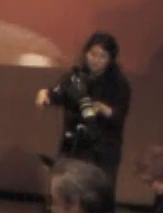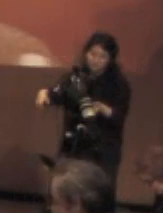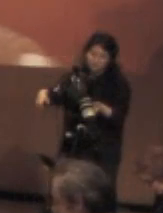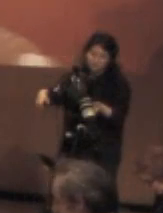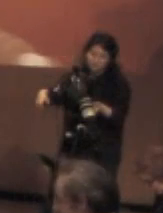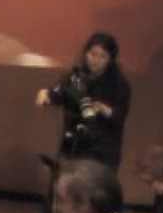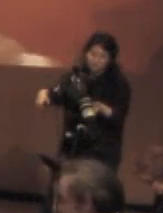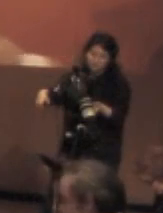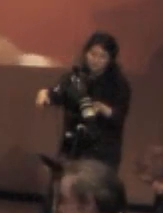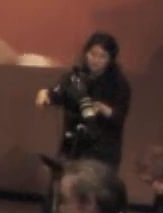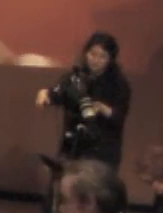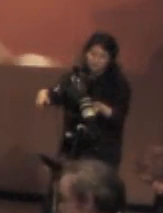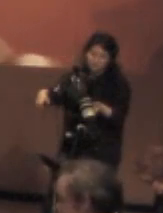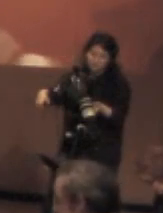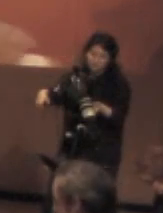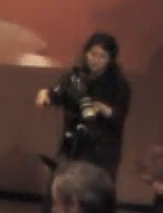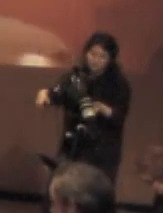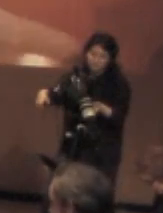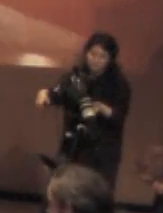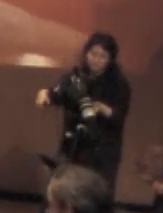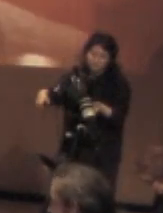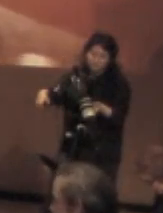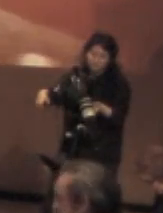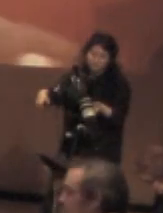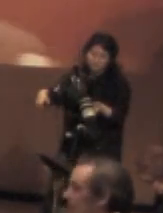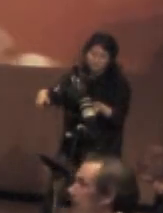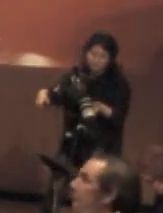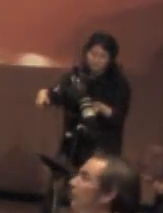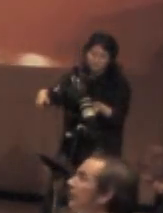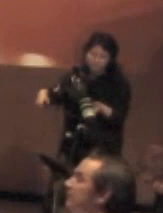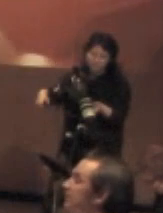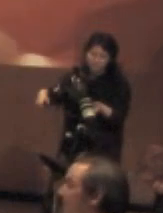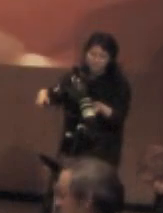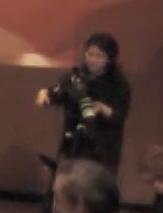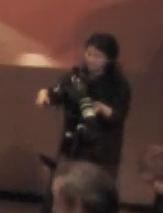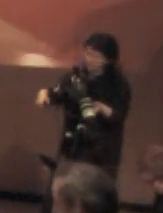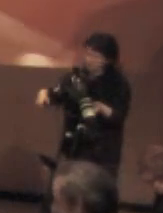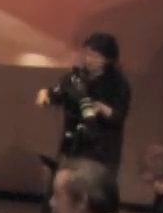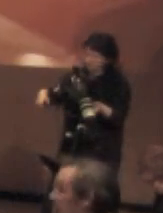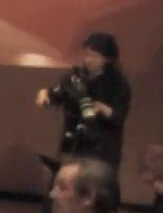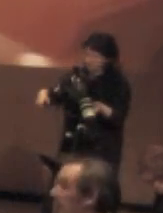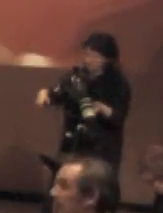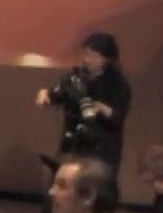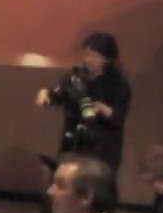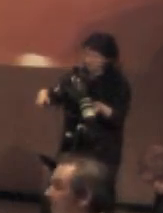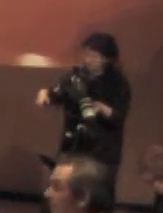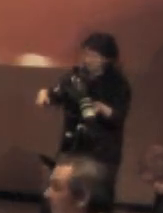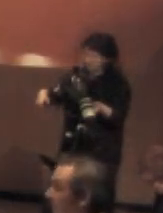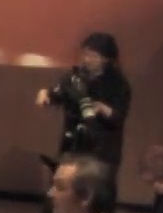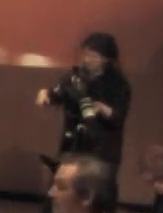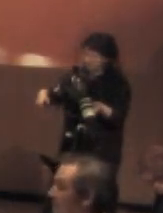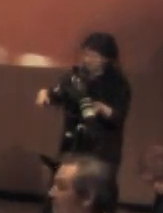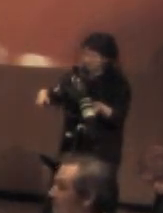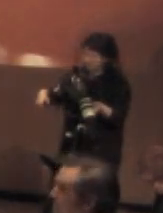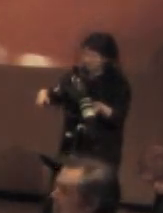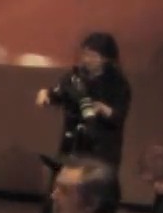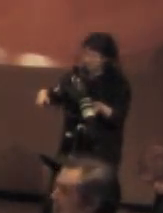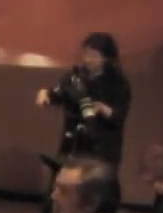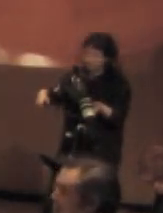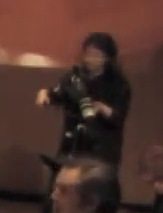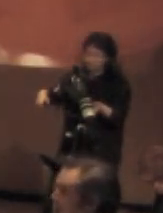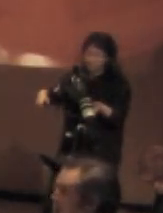it anything you know things money we have each other and and